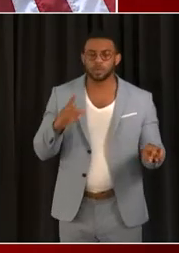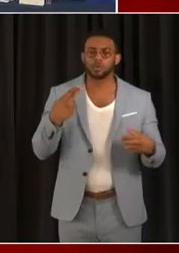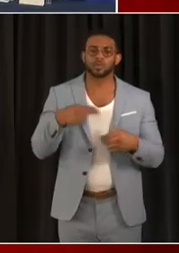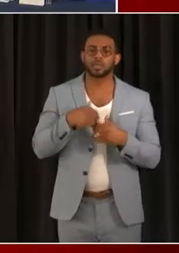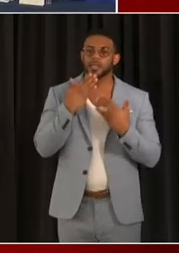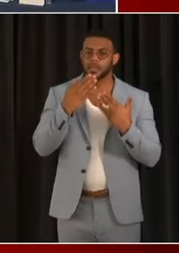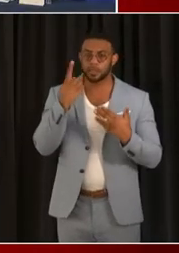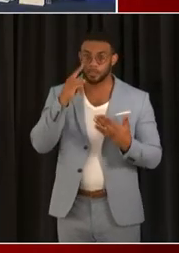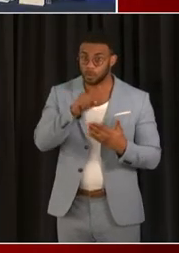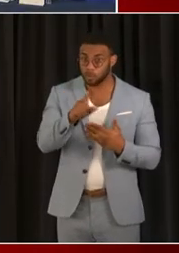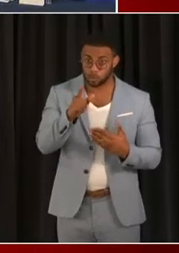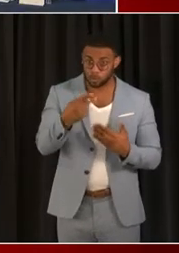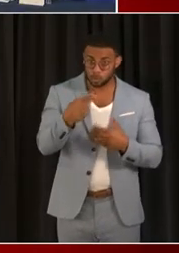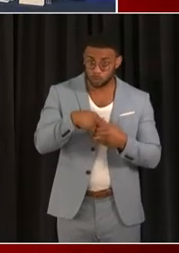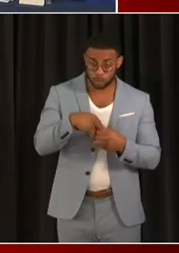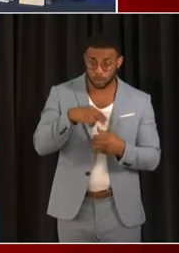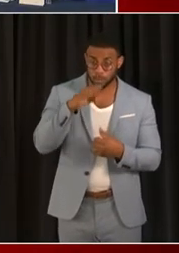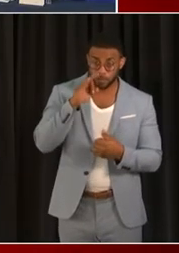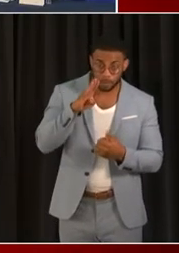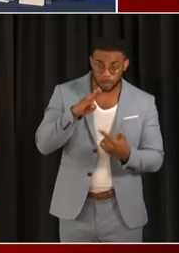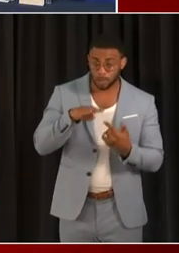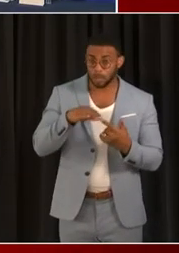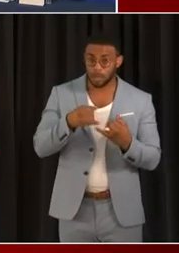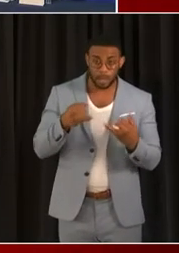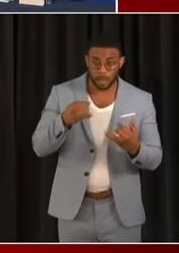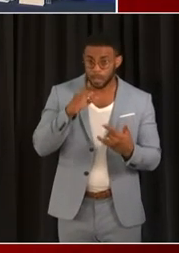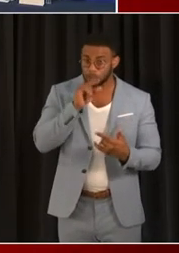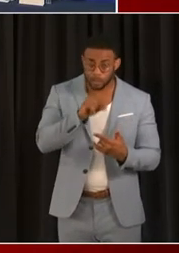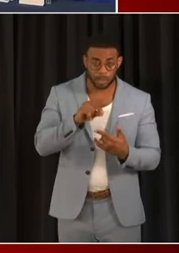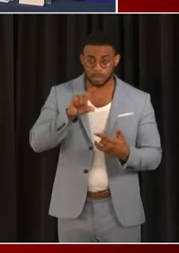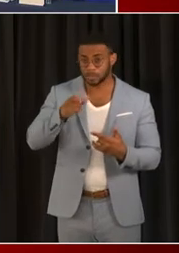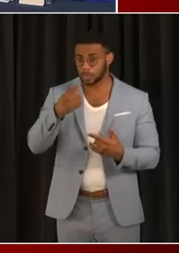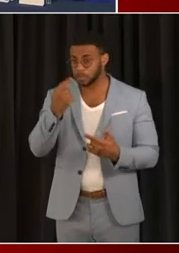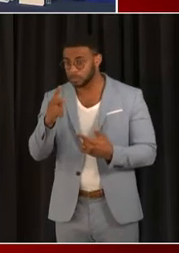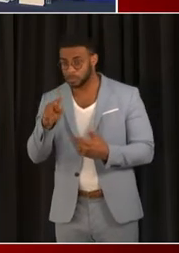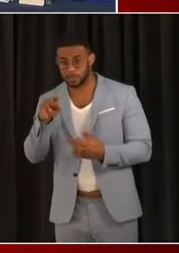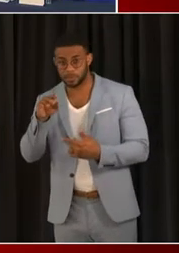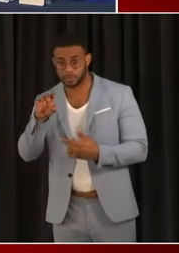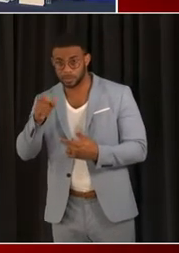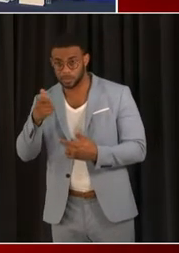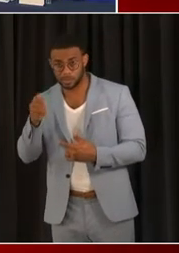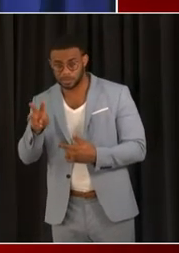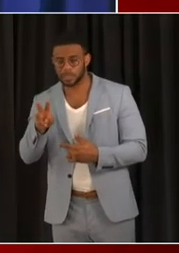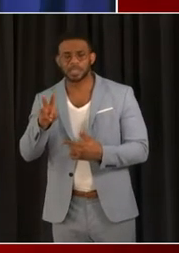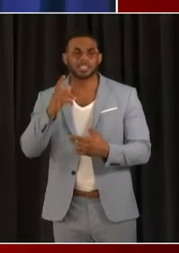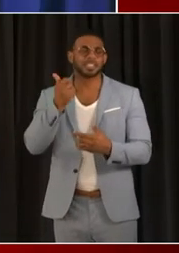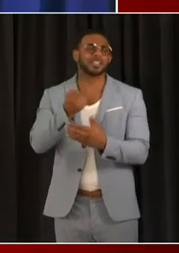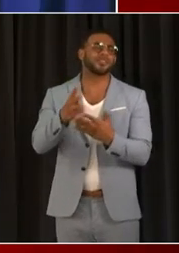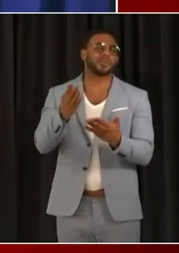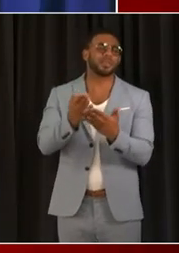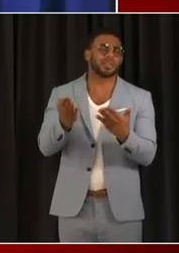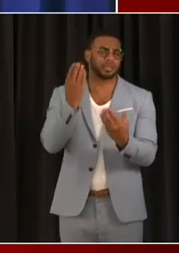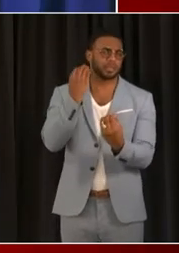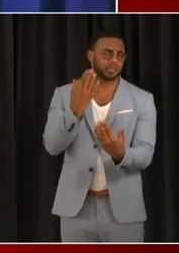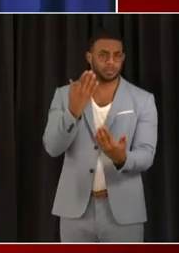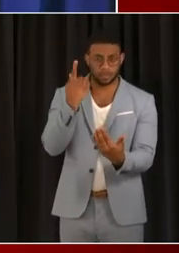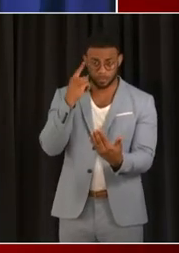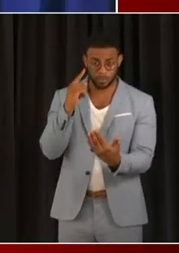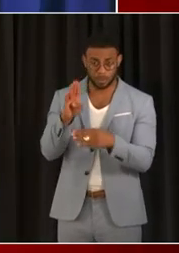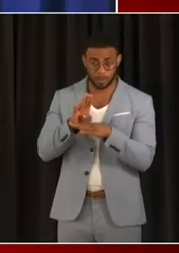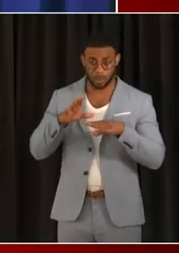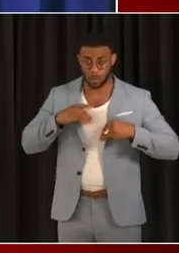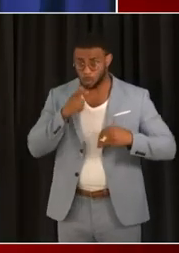panel who joined us. Thank you for those who joined us online, who joined us on Channel 16 or on the phone line. Just a couple items